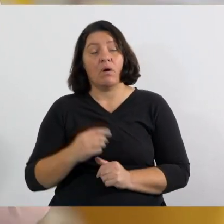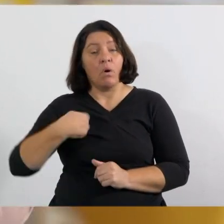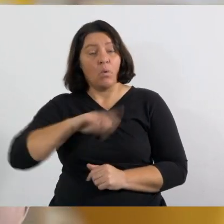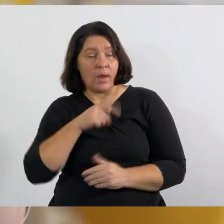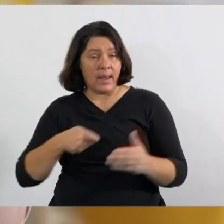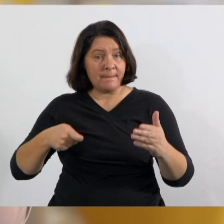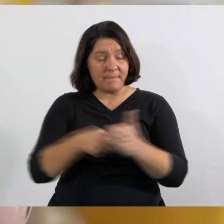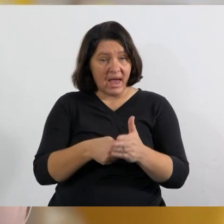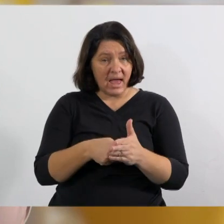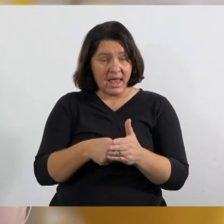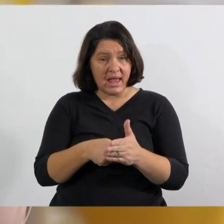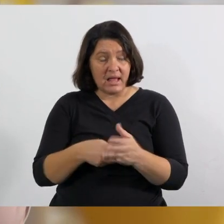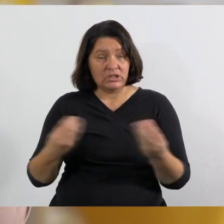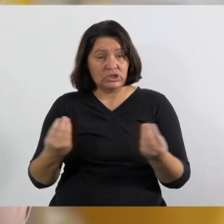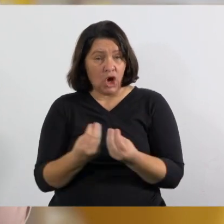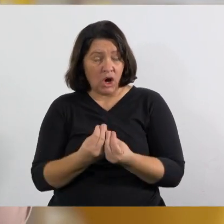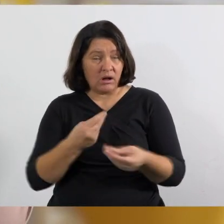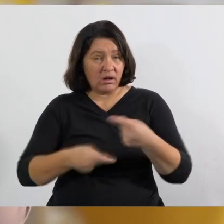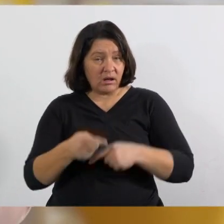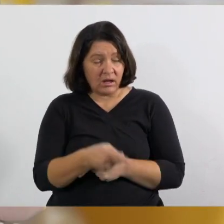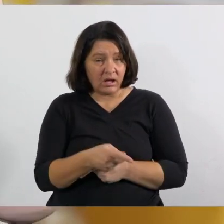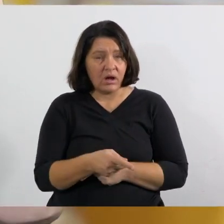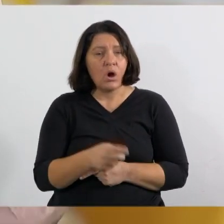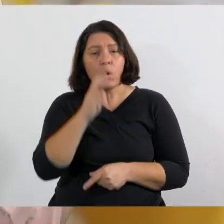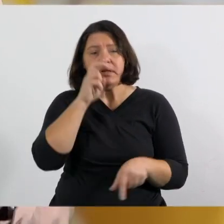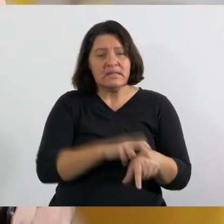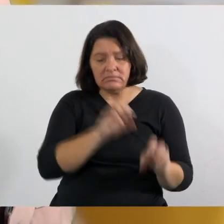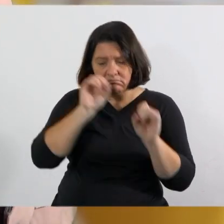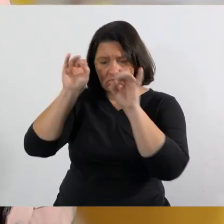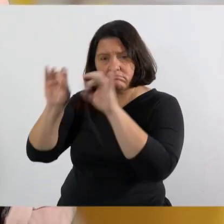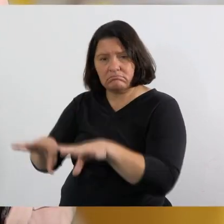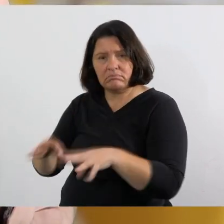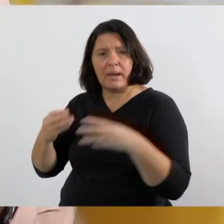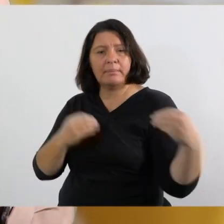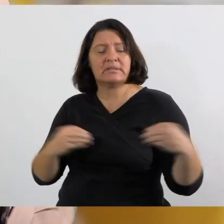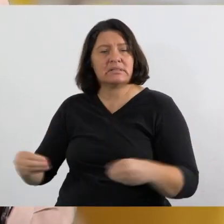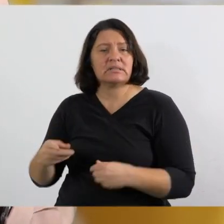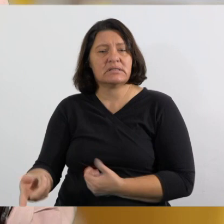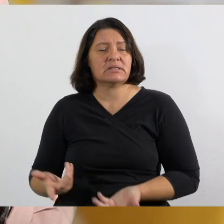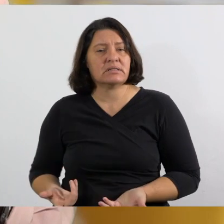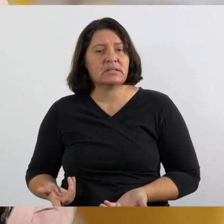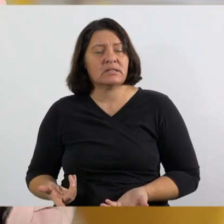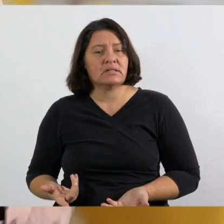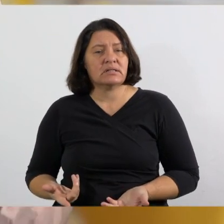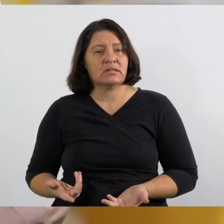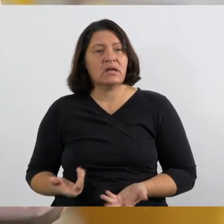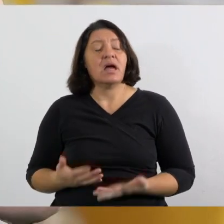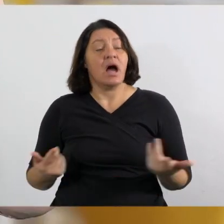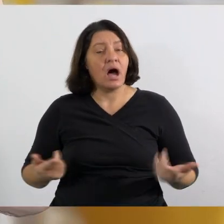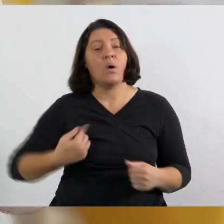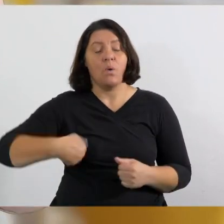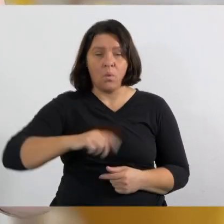purchase trading stock, that trading stock needs to be delivered to the business. And in most cases, we will